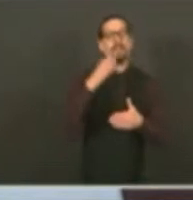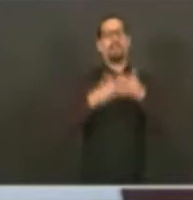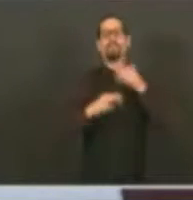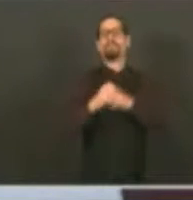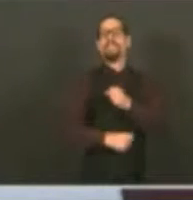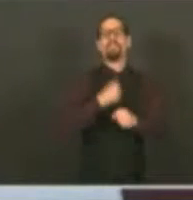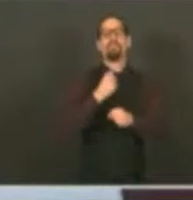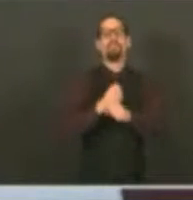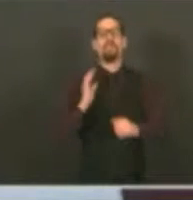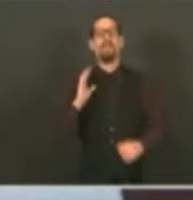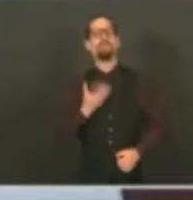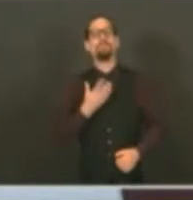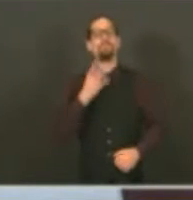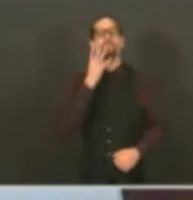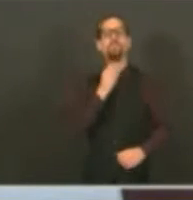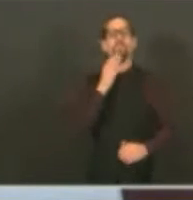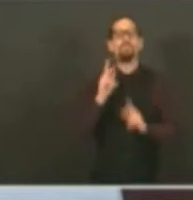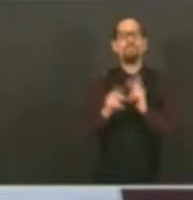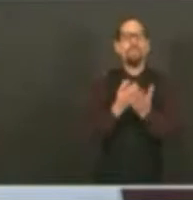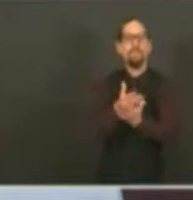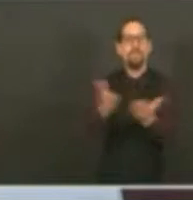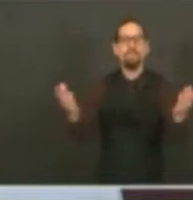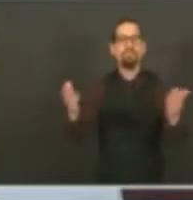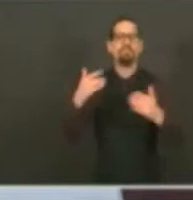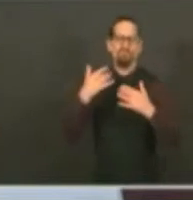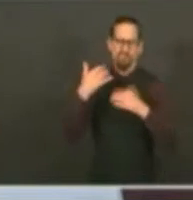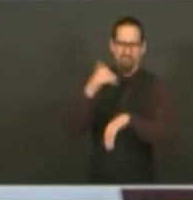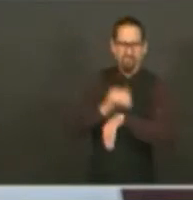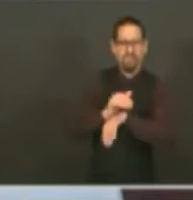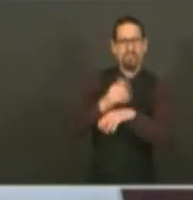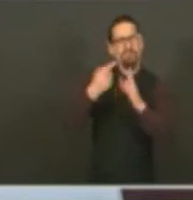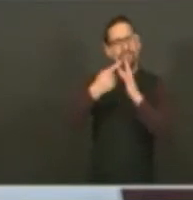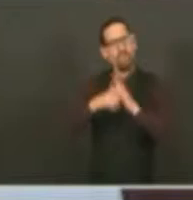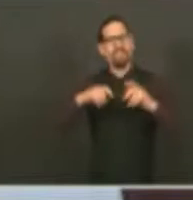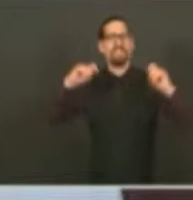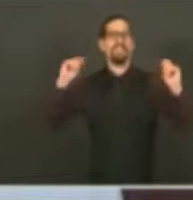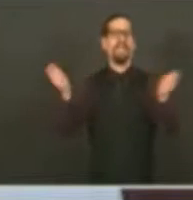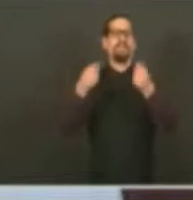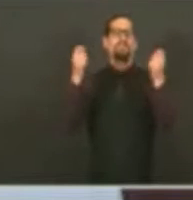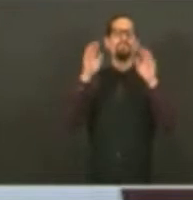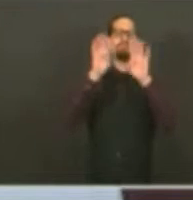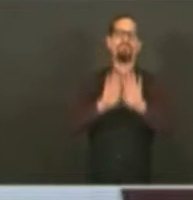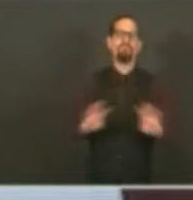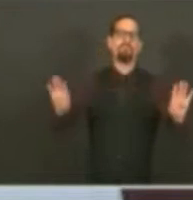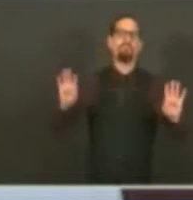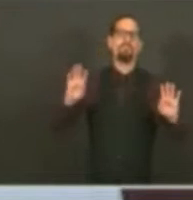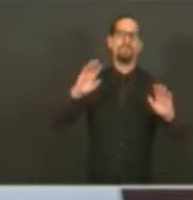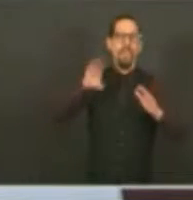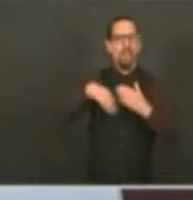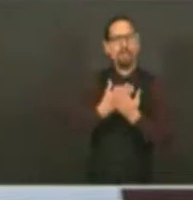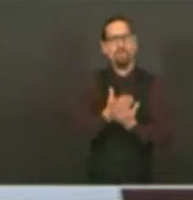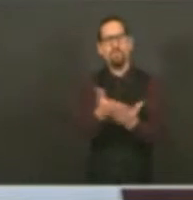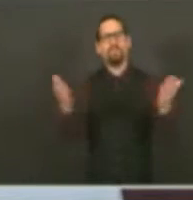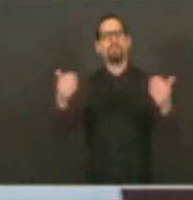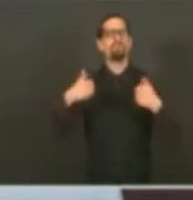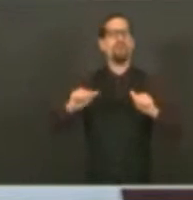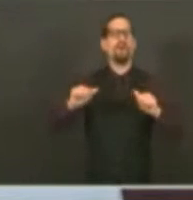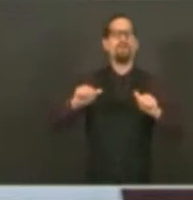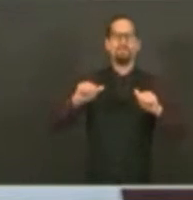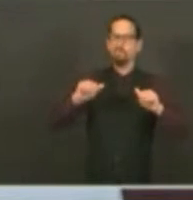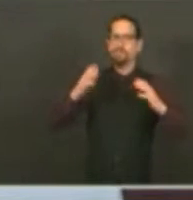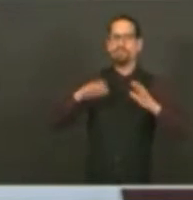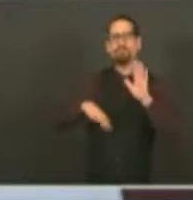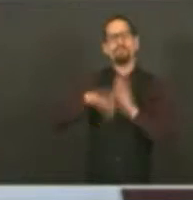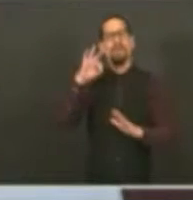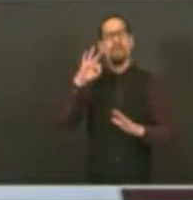begin tonight to celebrate Hanukkah, I would just say, let's all try to find some light to sustain us and hold